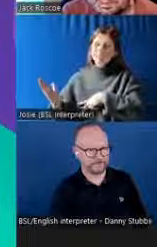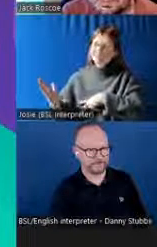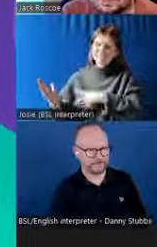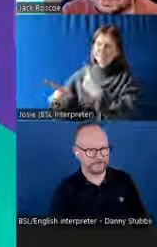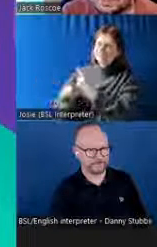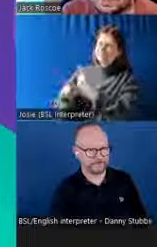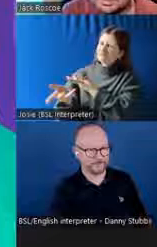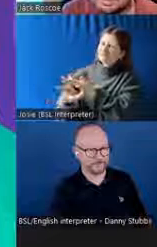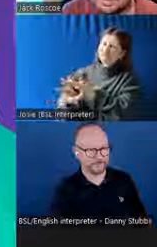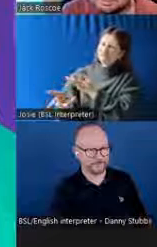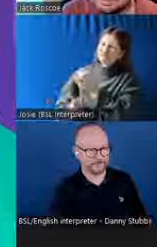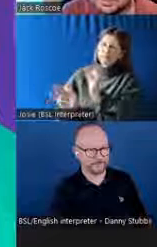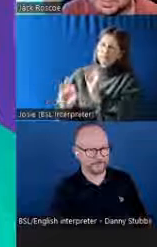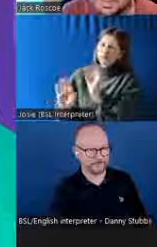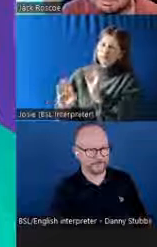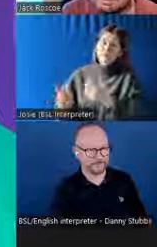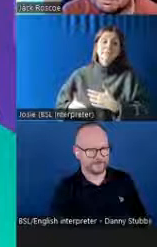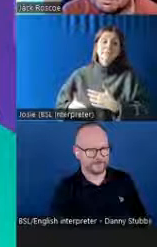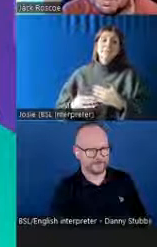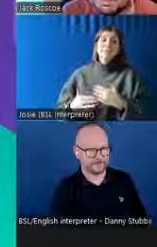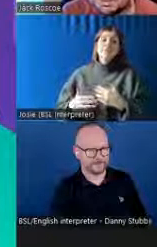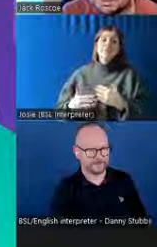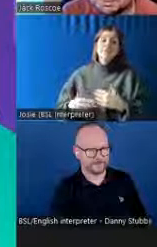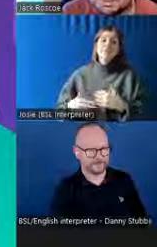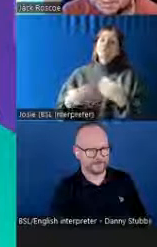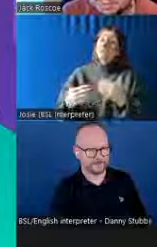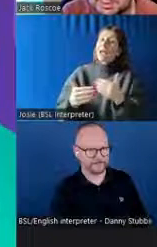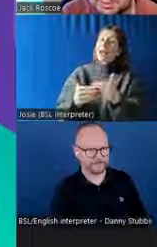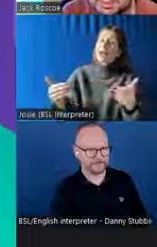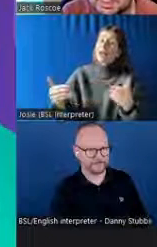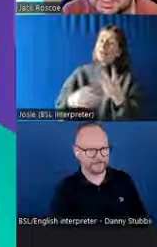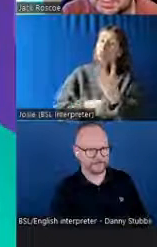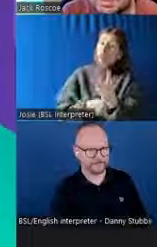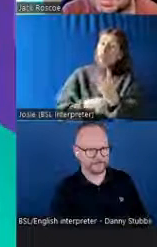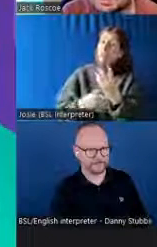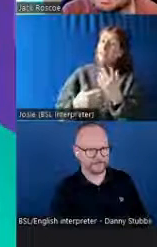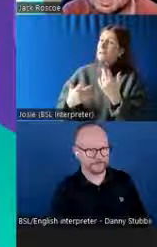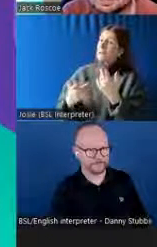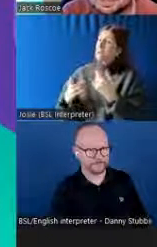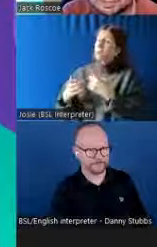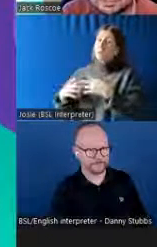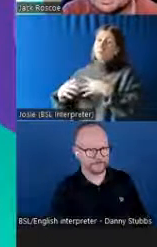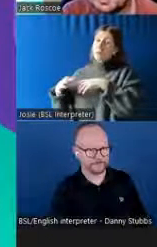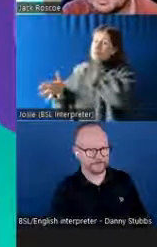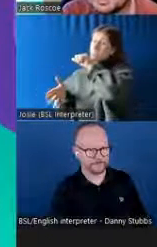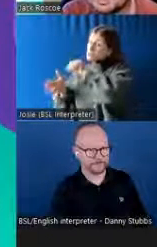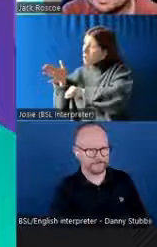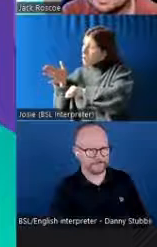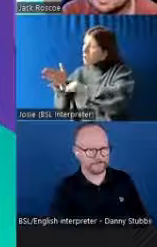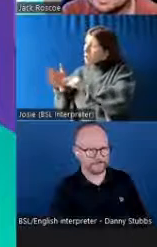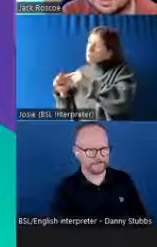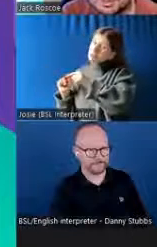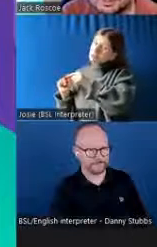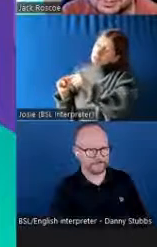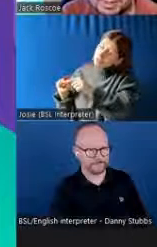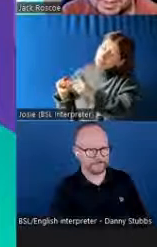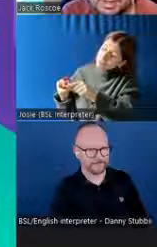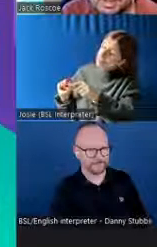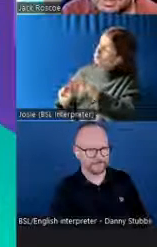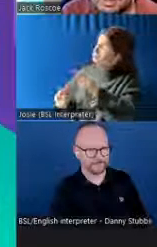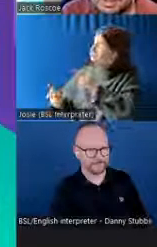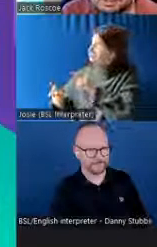Level 3, they work through the content methodically to see and read everything, and that's usually the level I'm